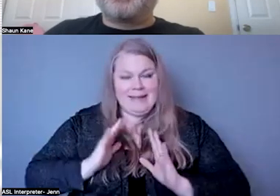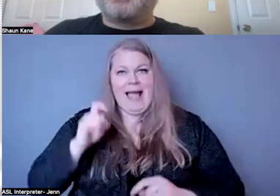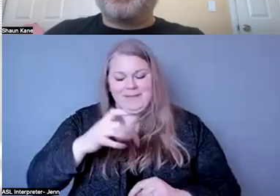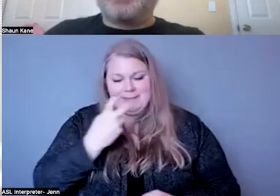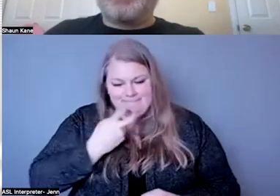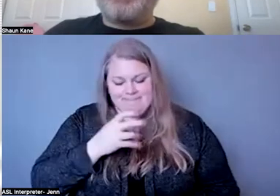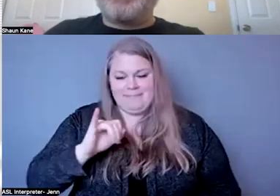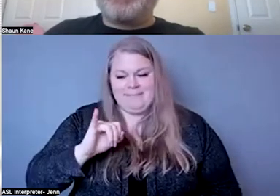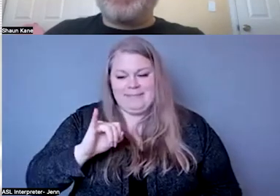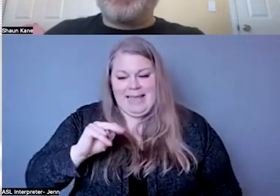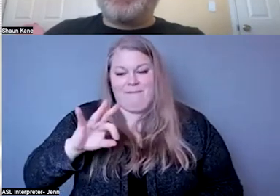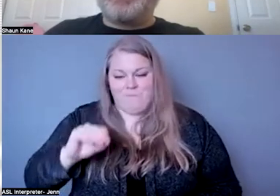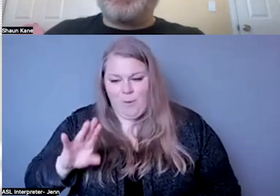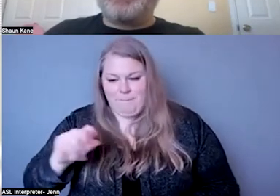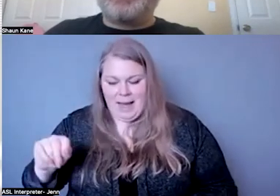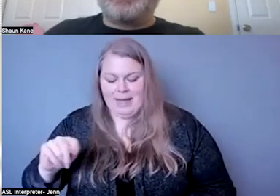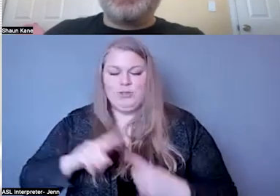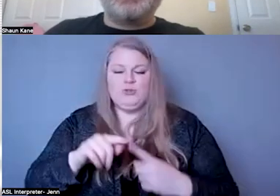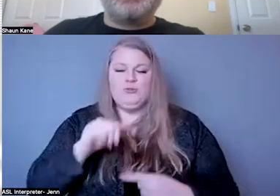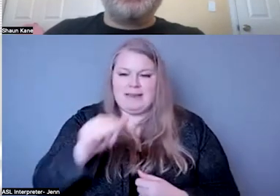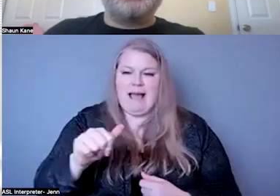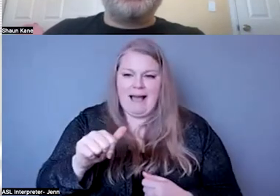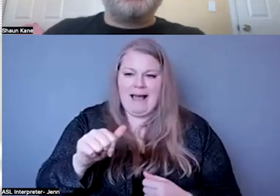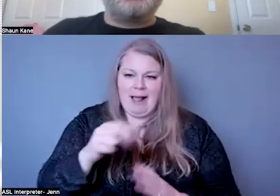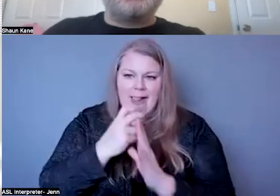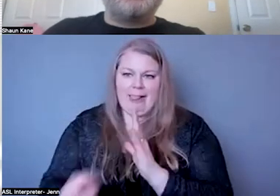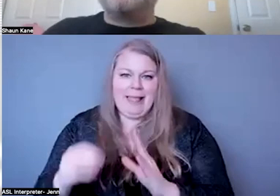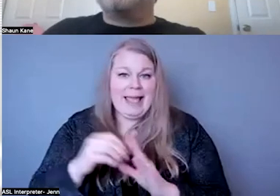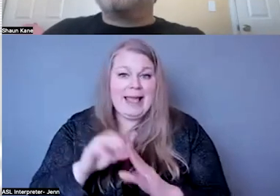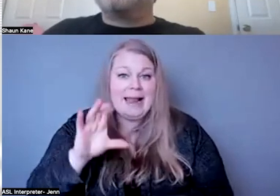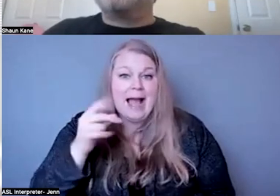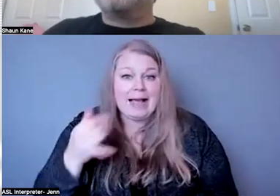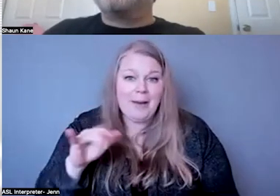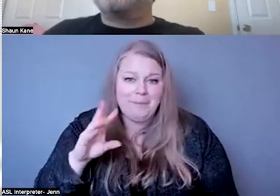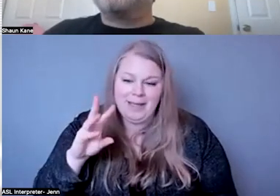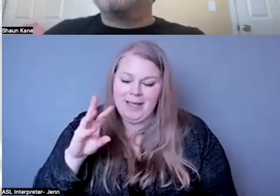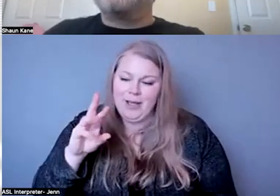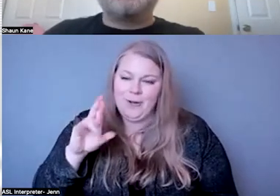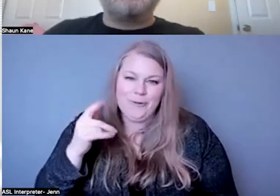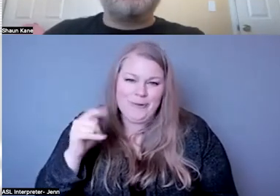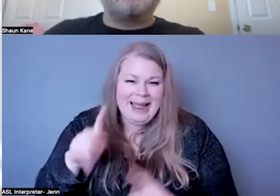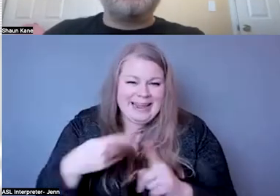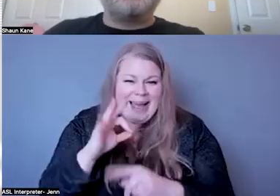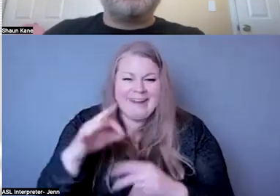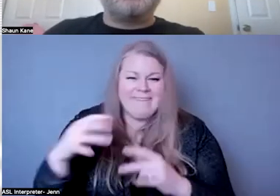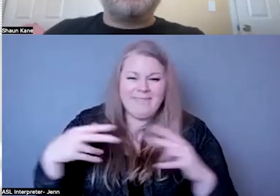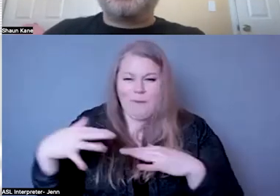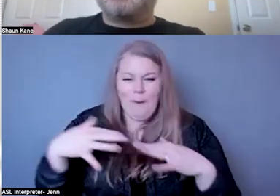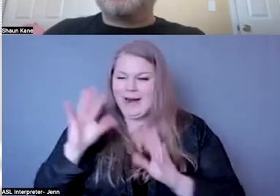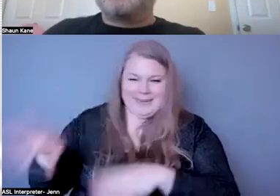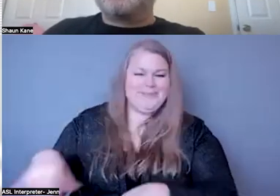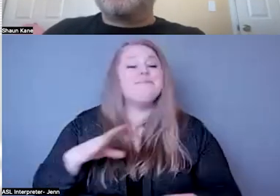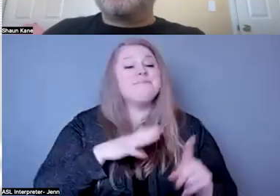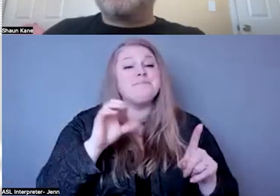we'll stick with Infobot and try not to get into any copyright wars. Shari. Yeah, I'm